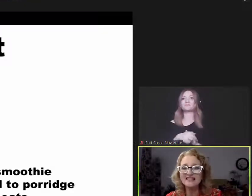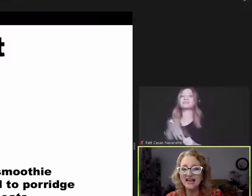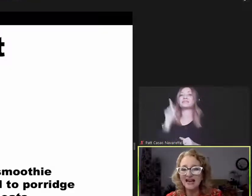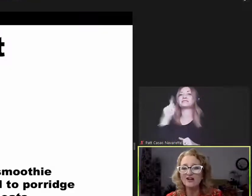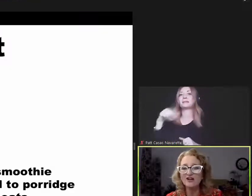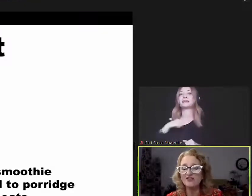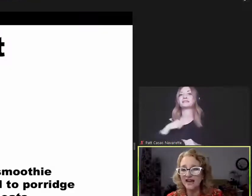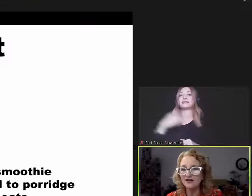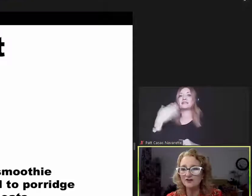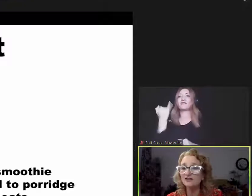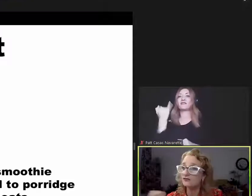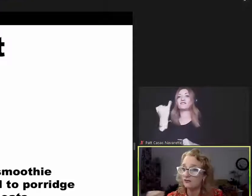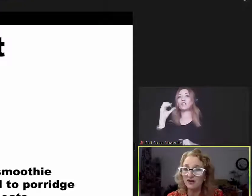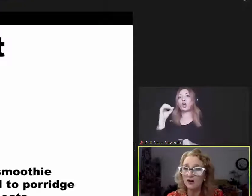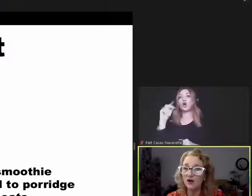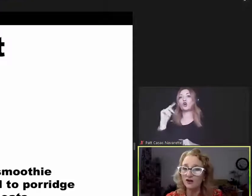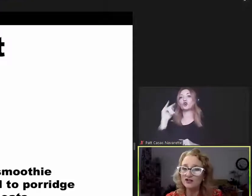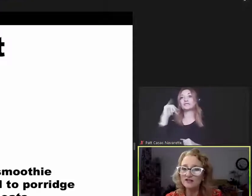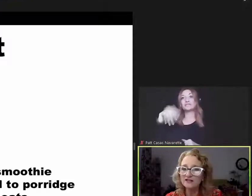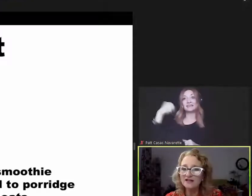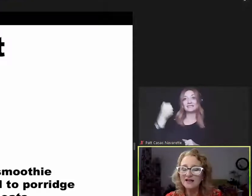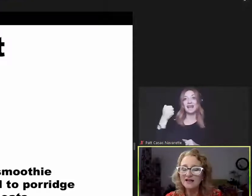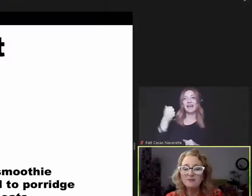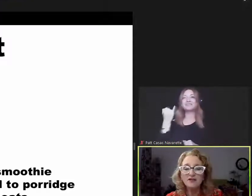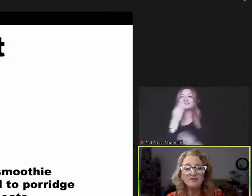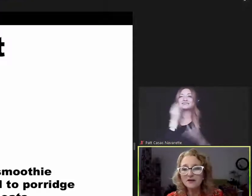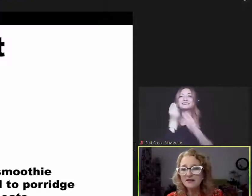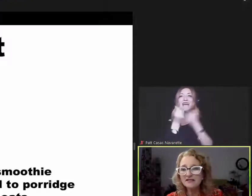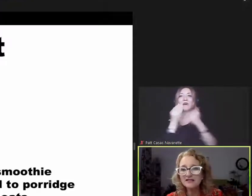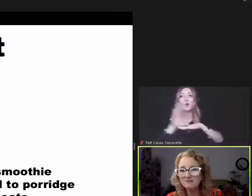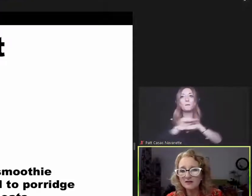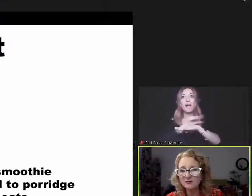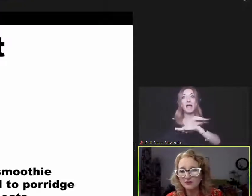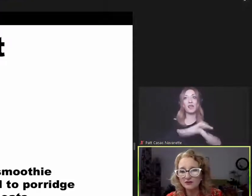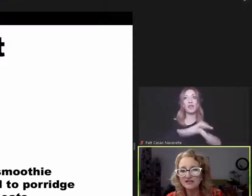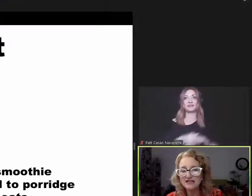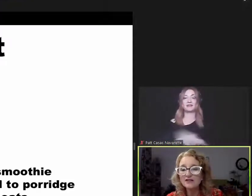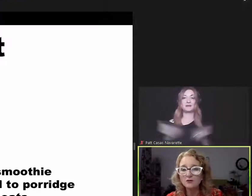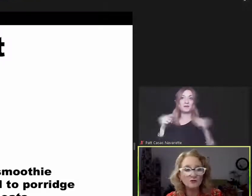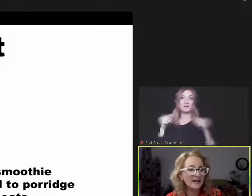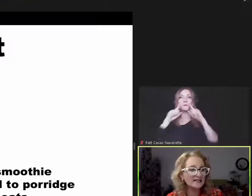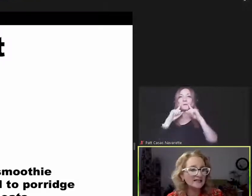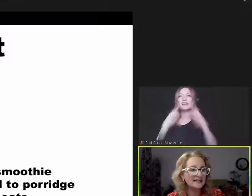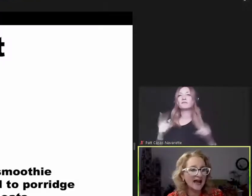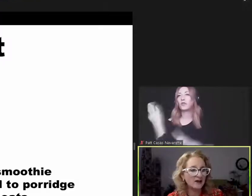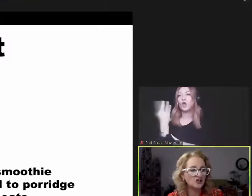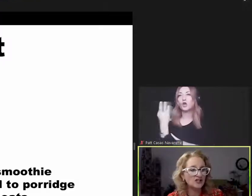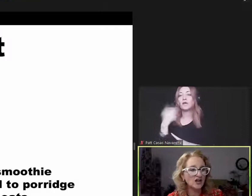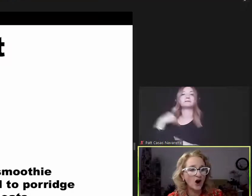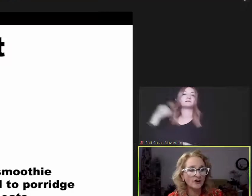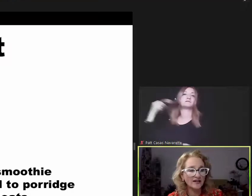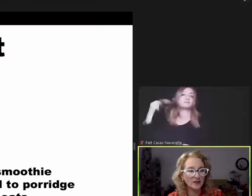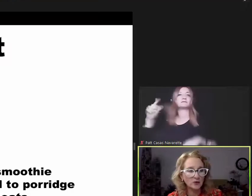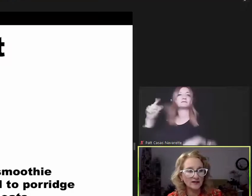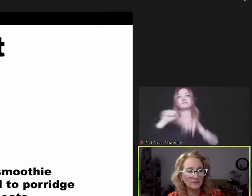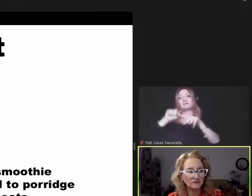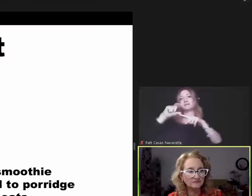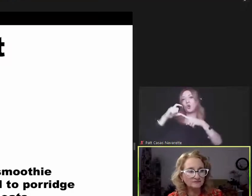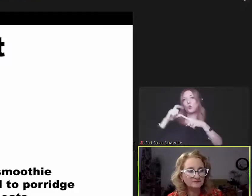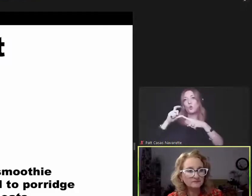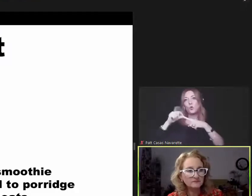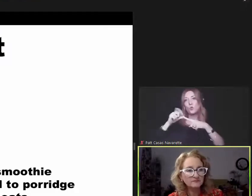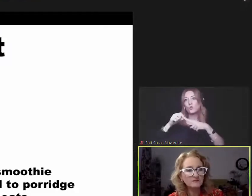skin, the hair, the nails from the collagen. But the vitamins and minerals in the red sea algae are